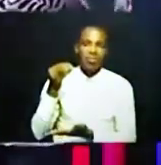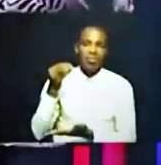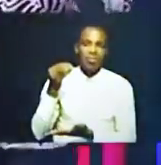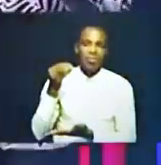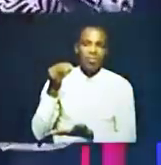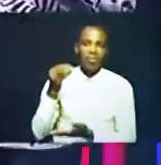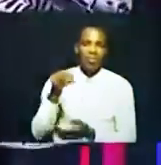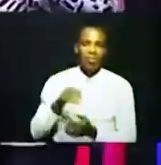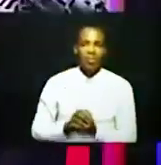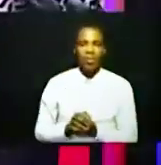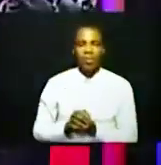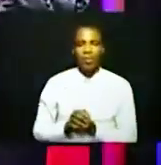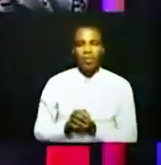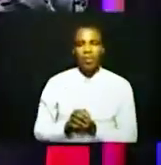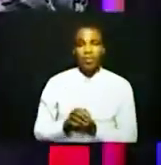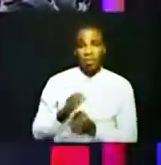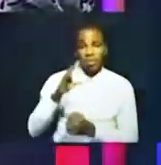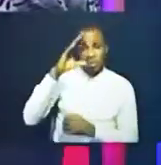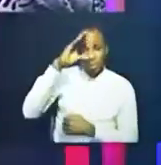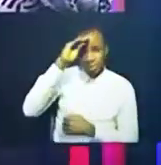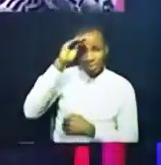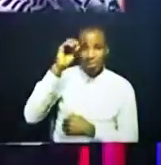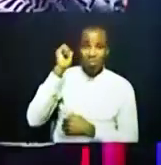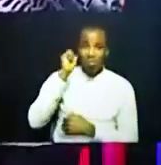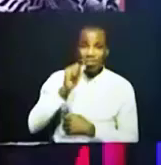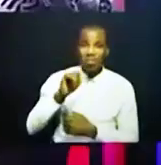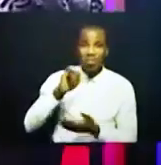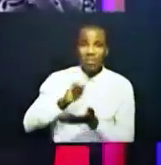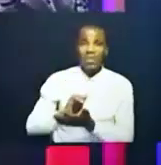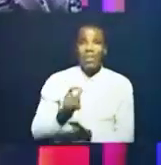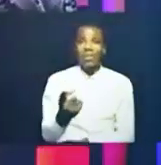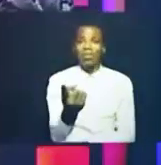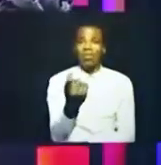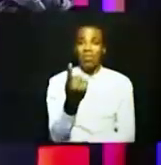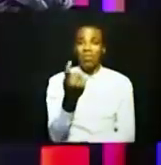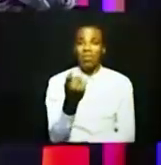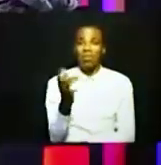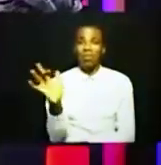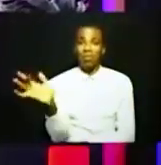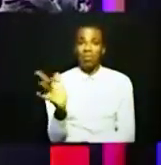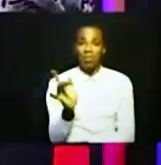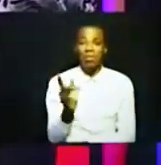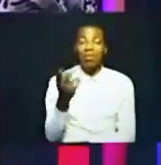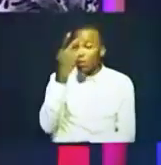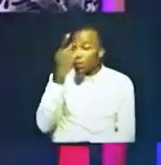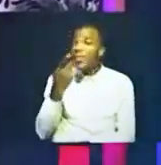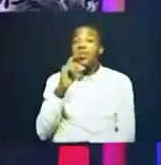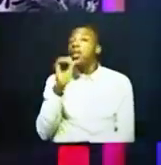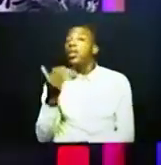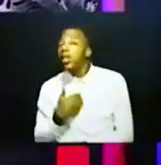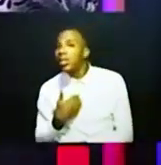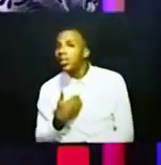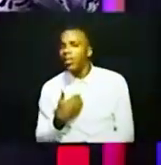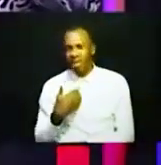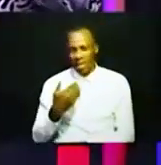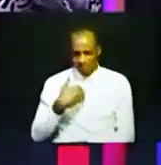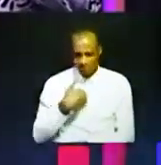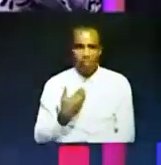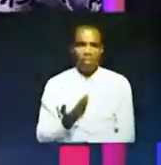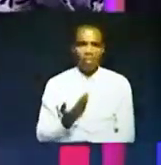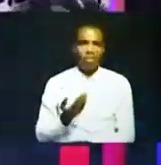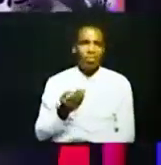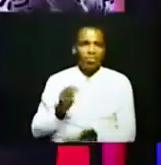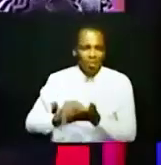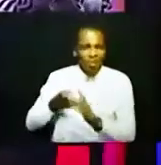homes. Men and women prostitutes, they were born by some human beings. They came